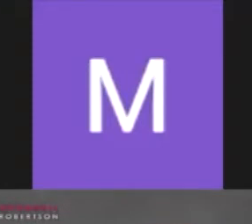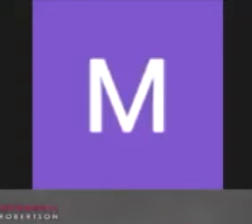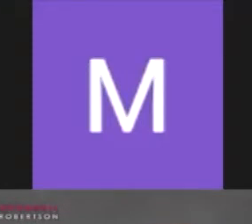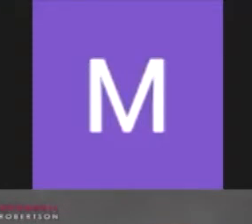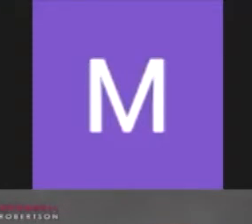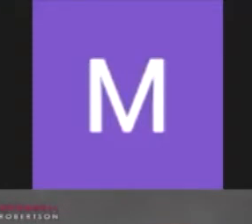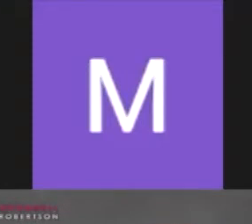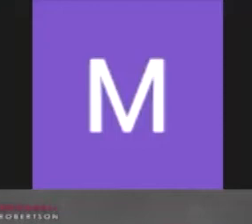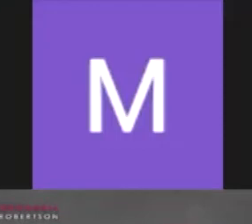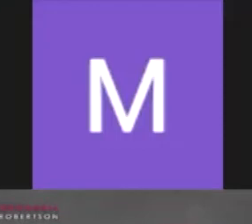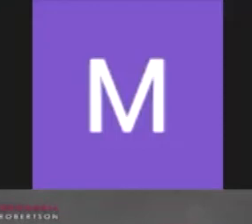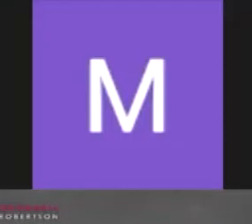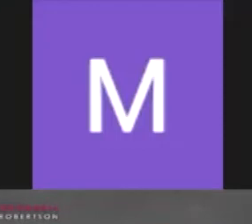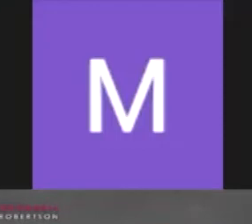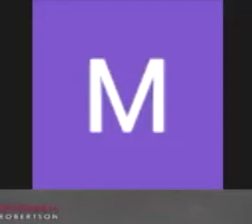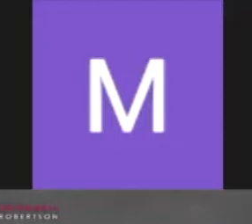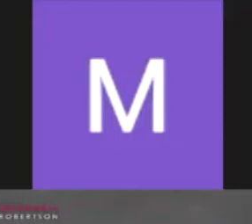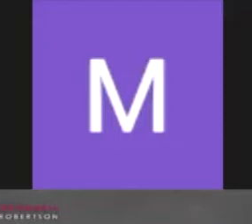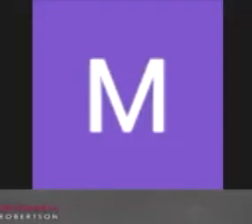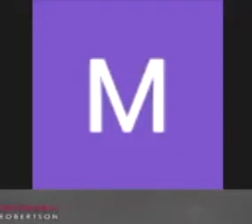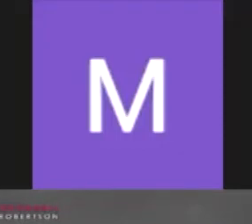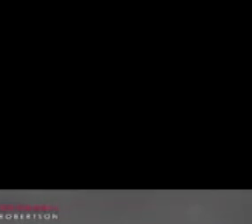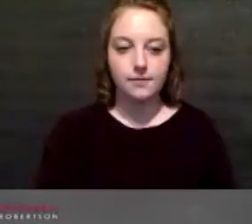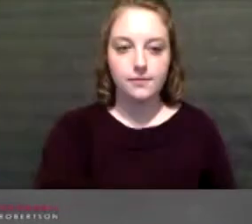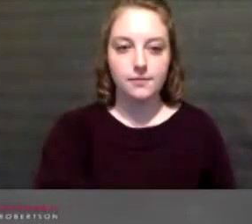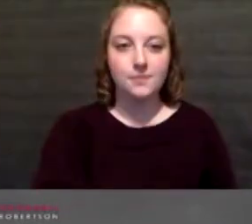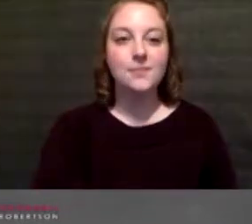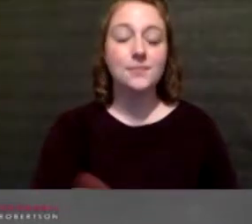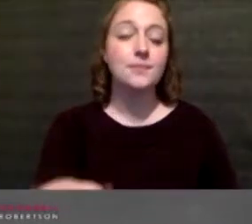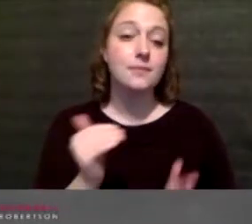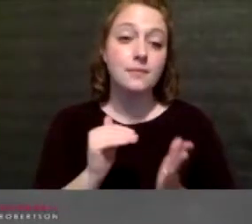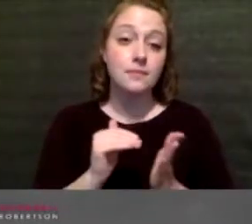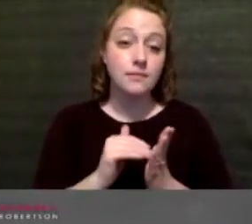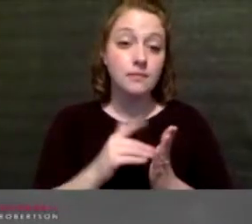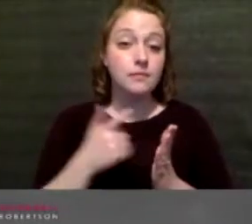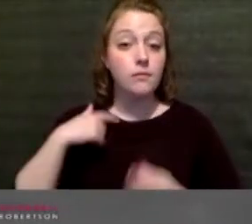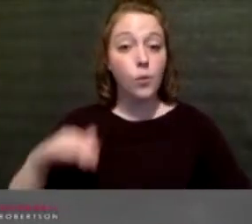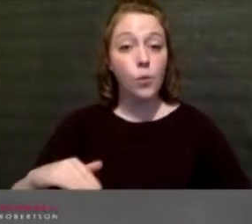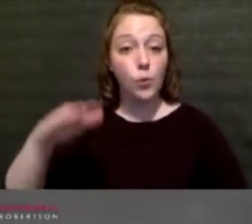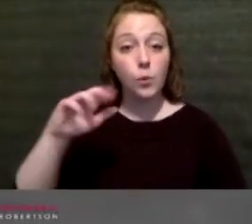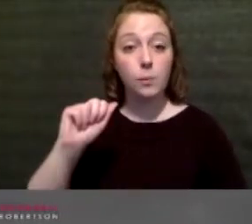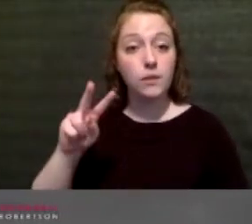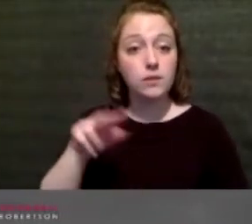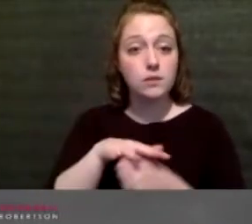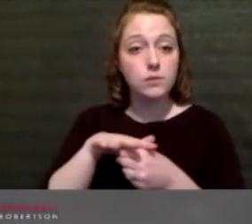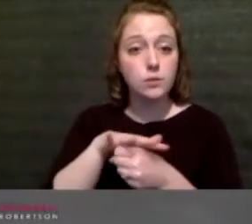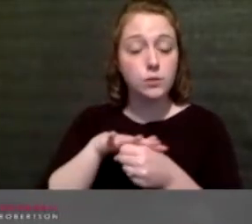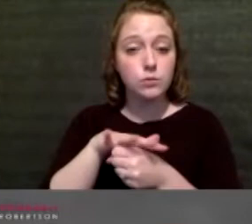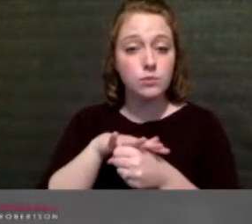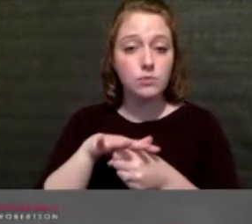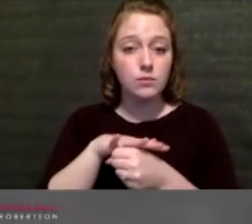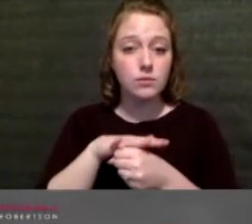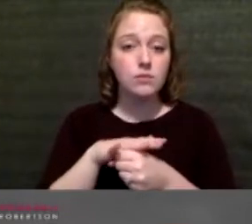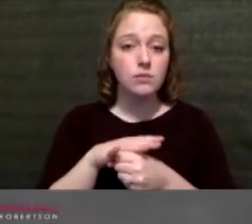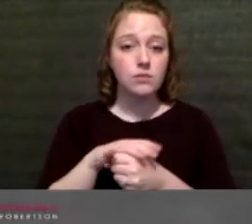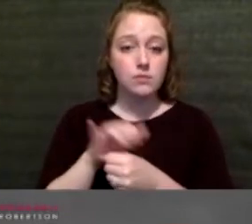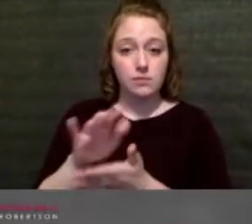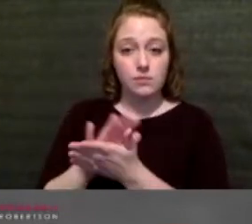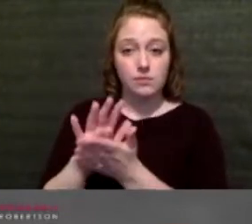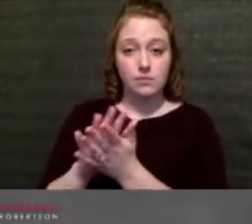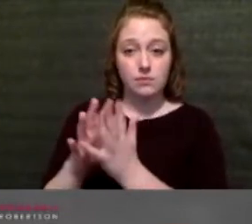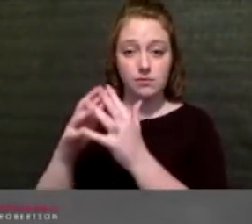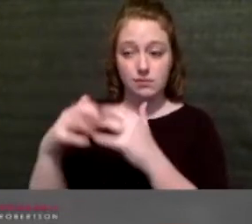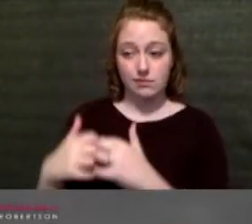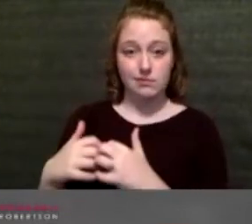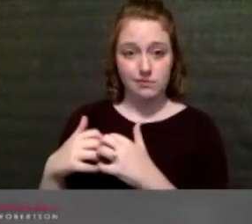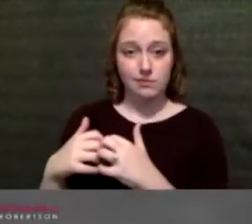I, again, having grown up in the Alta Vista neighborhood, getting rid of Alta Vista, and